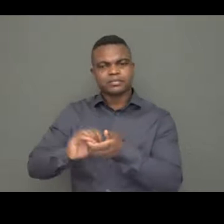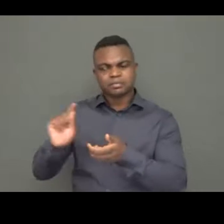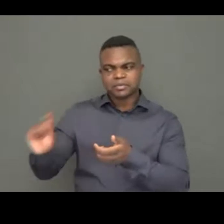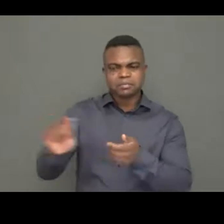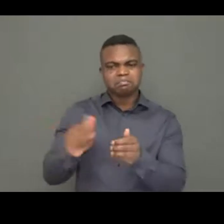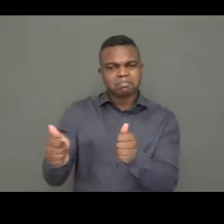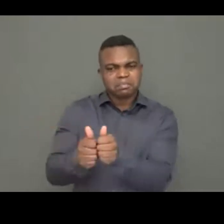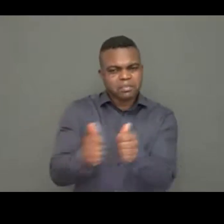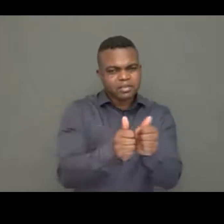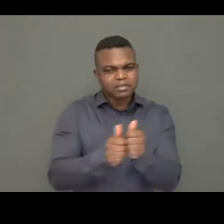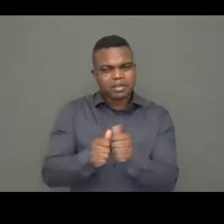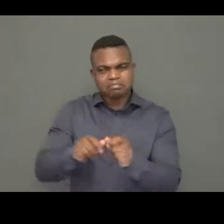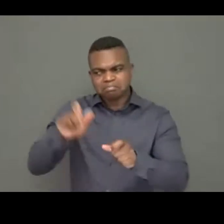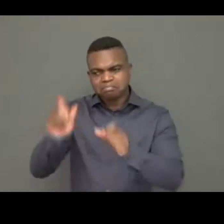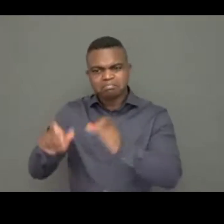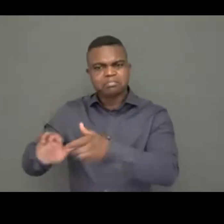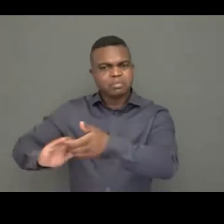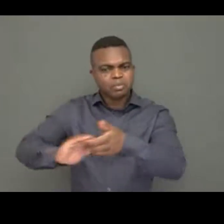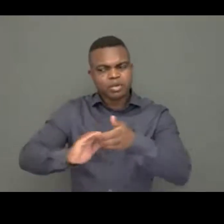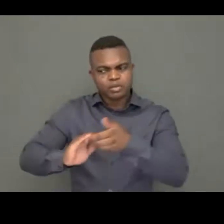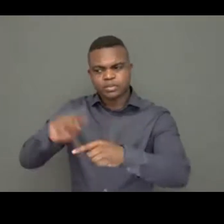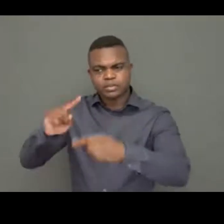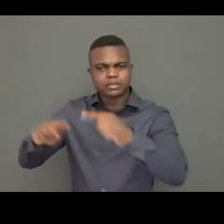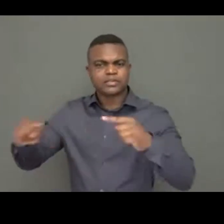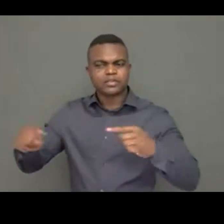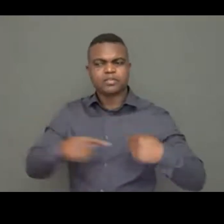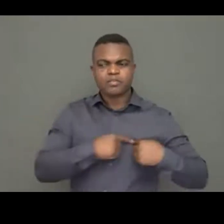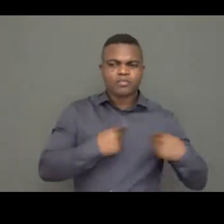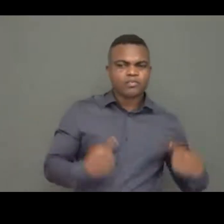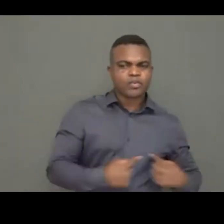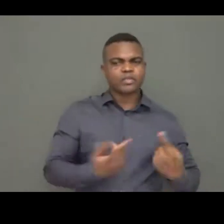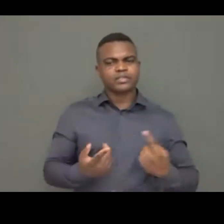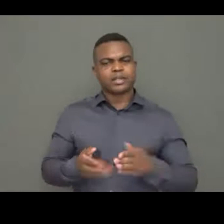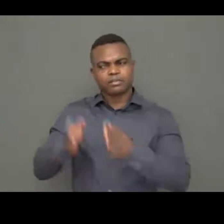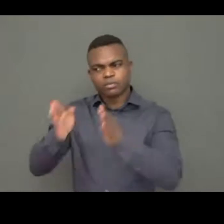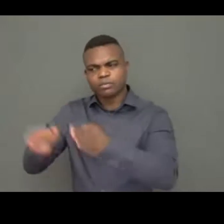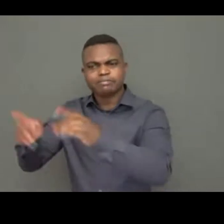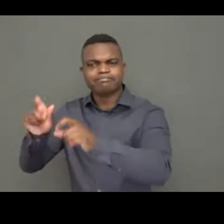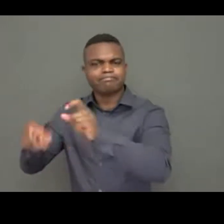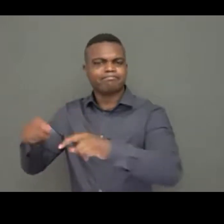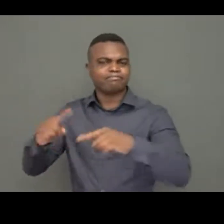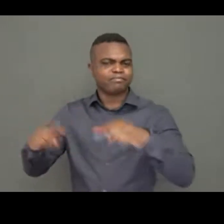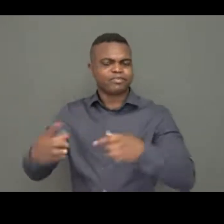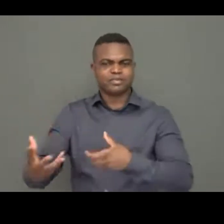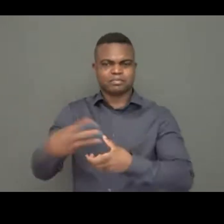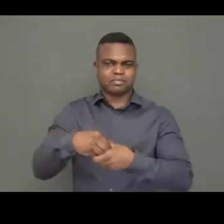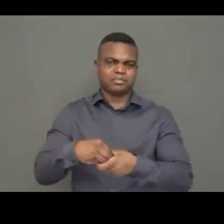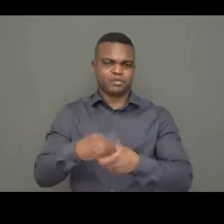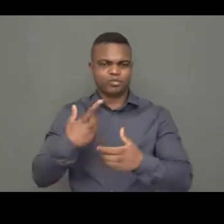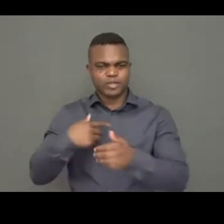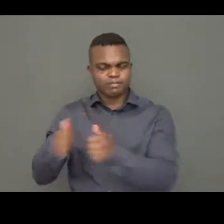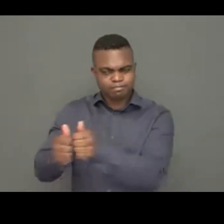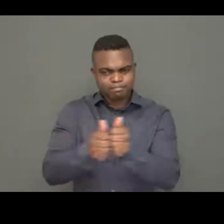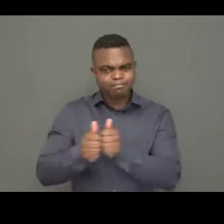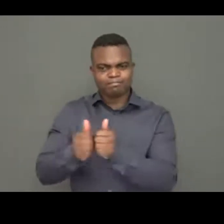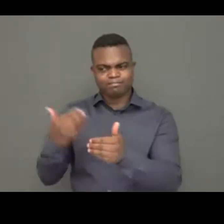organizations of people with disabilities. So I think the partnership in itself was a really rich process. The development of the